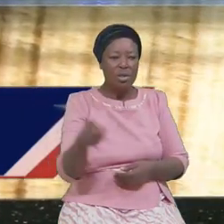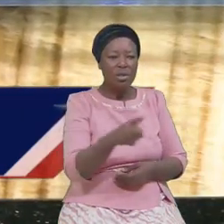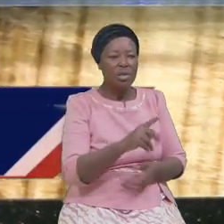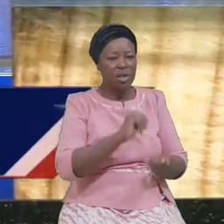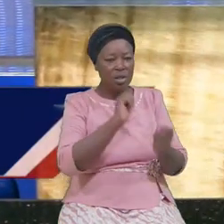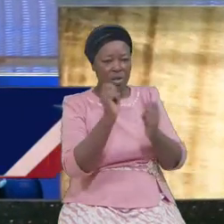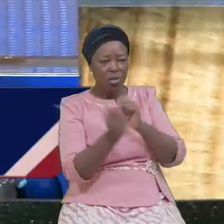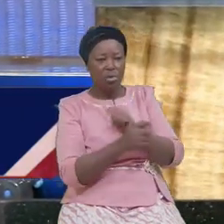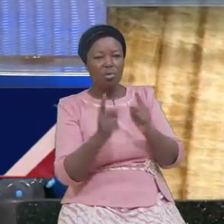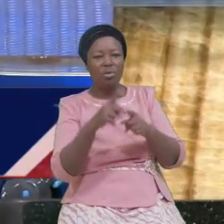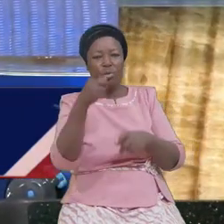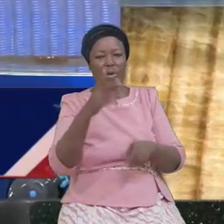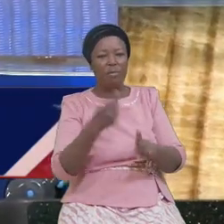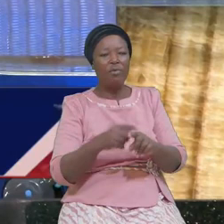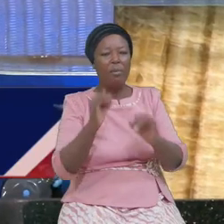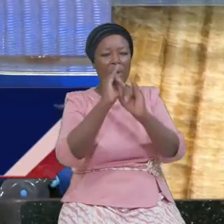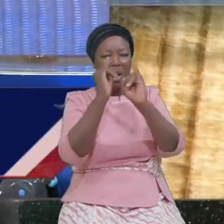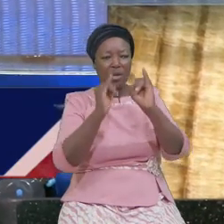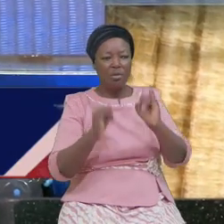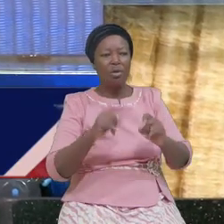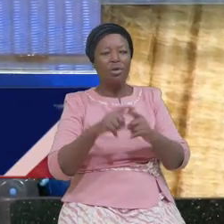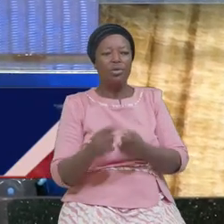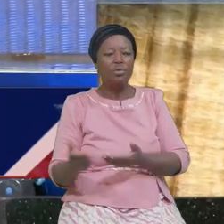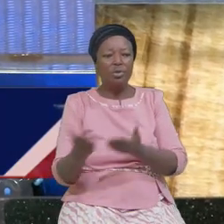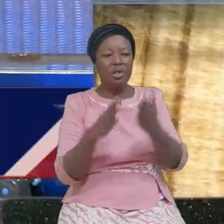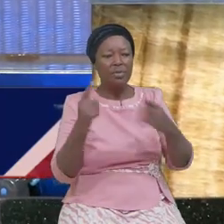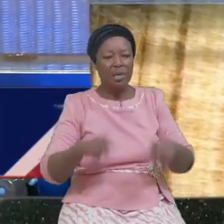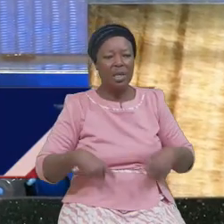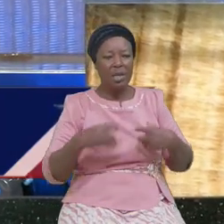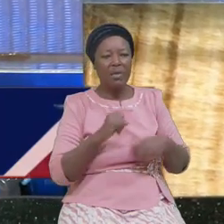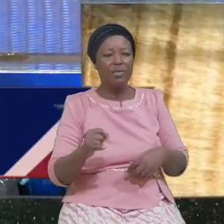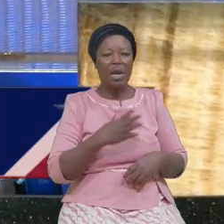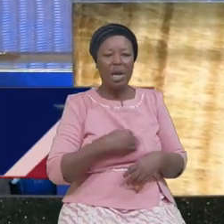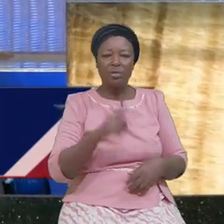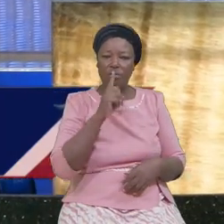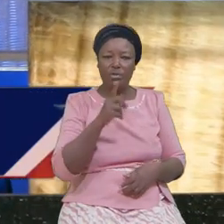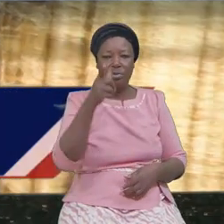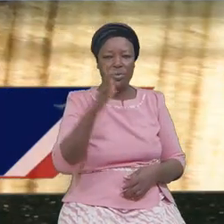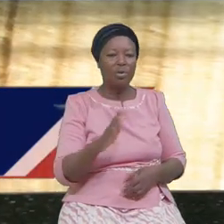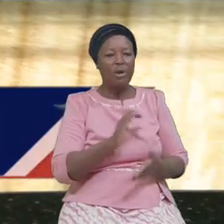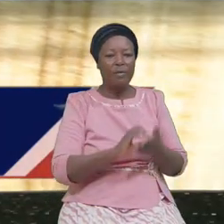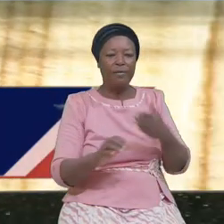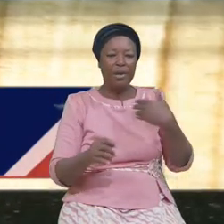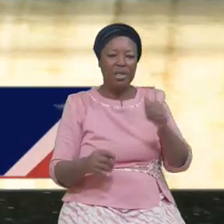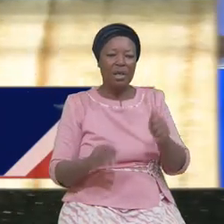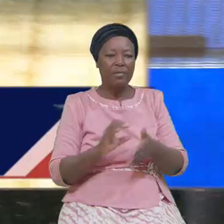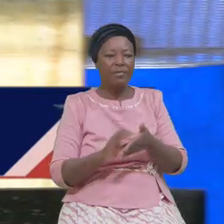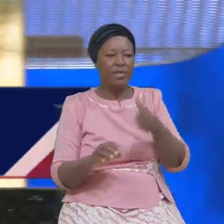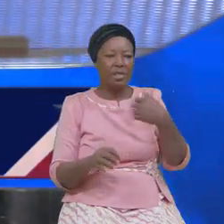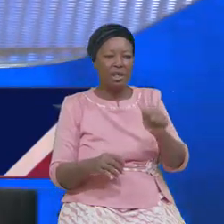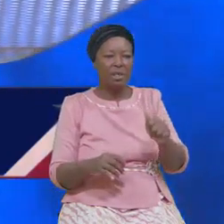from idols to serve the living and true God. Then